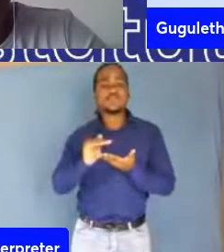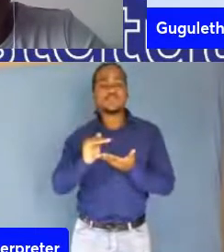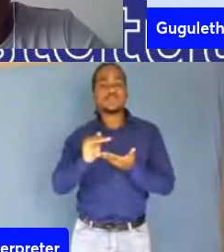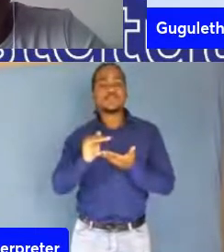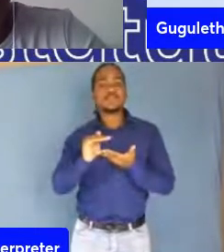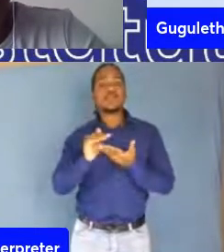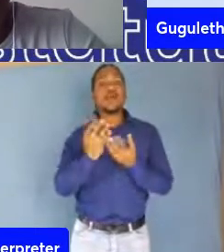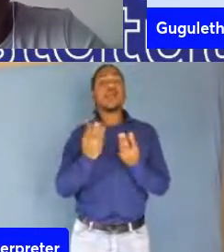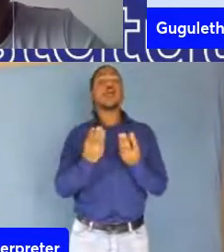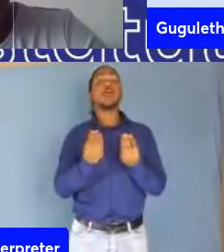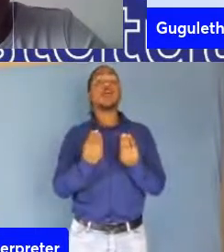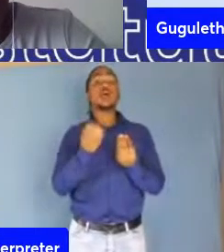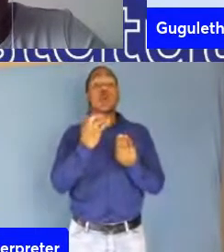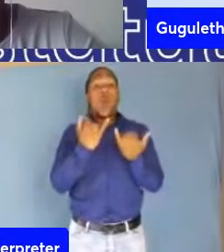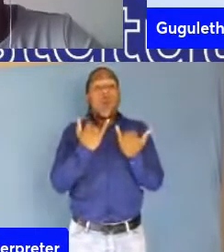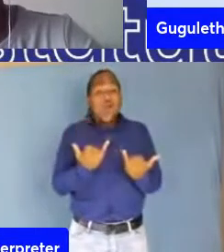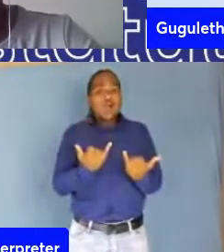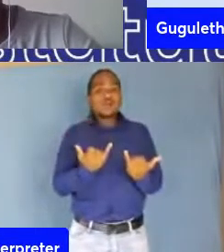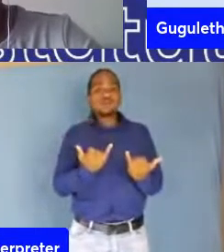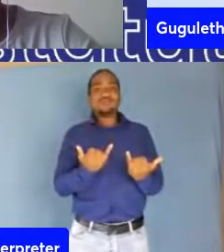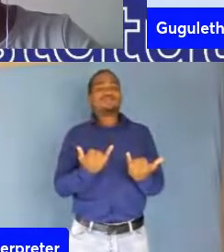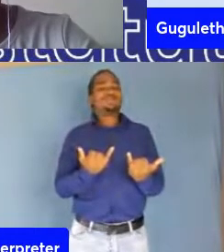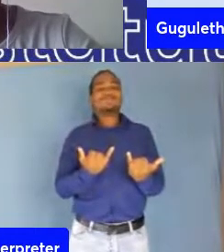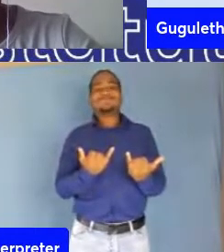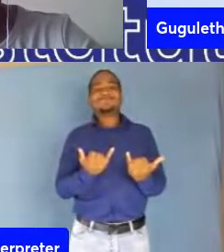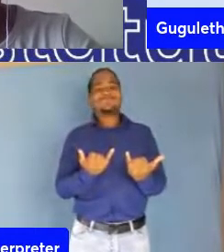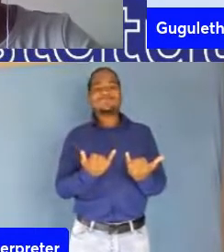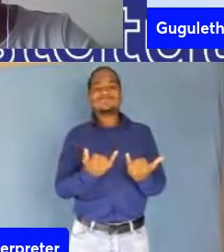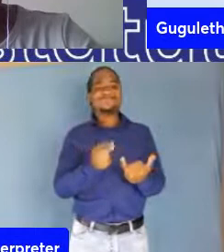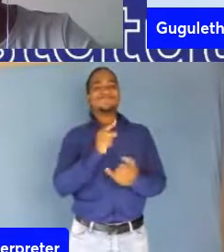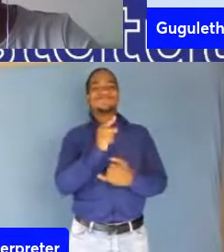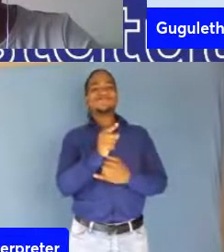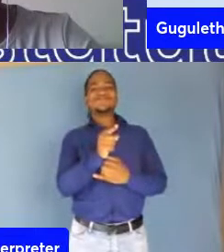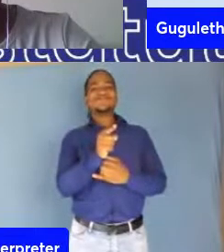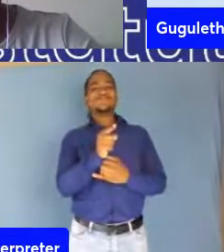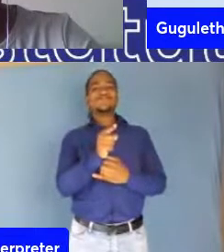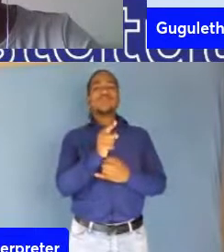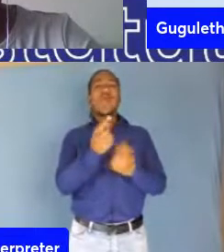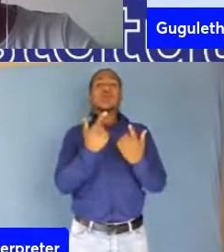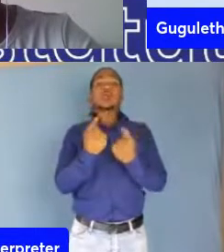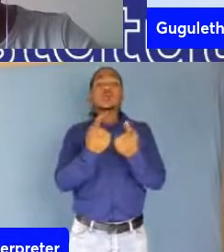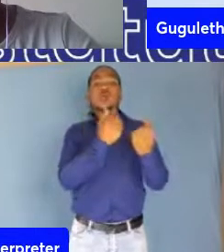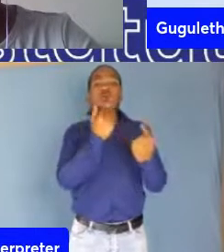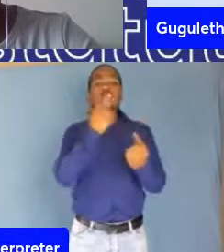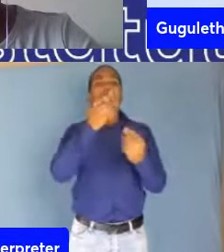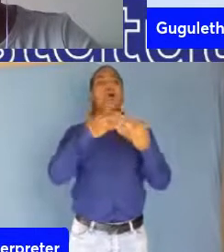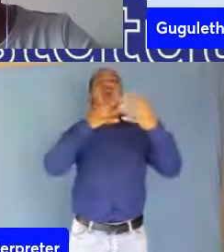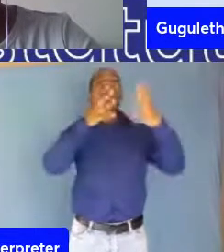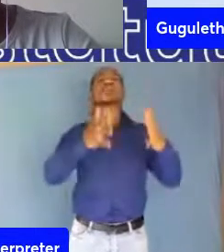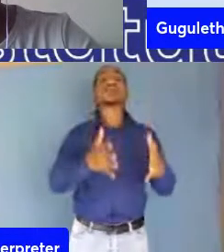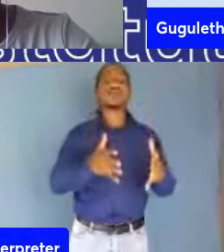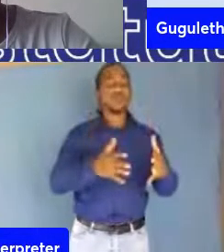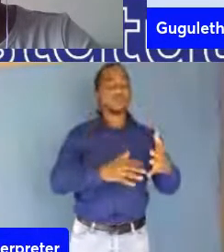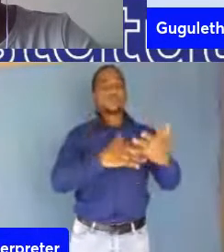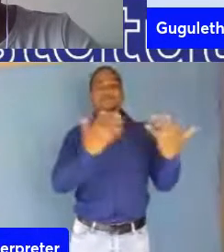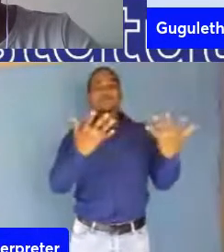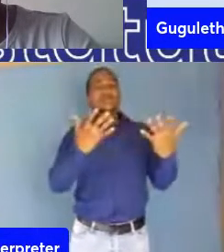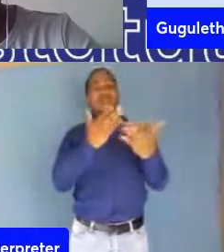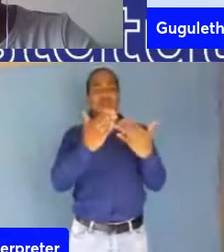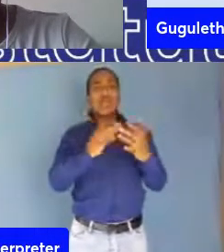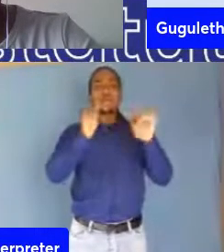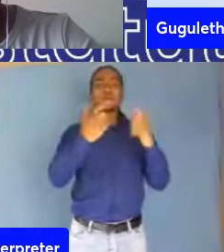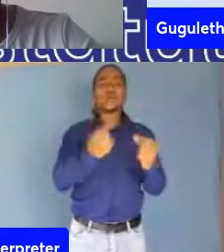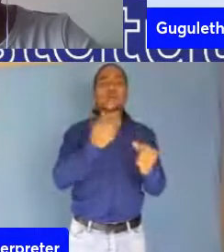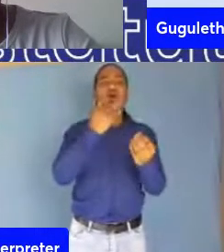really dire because some of these things are being done by our leaders. Some of these things are being done by family members,